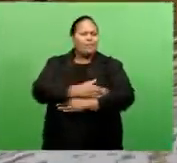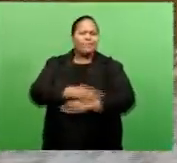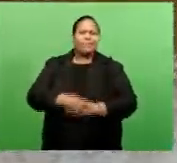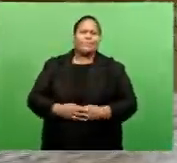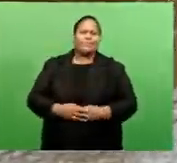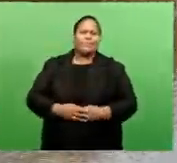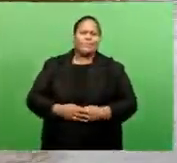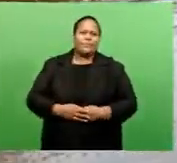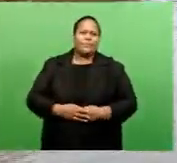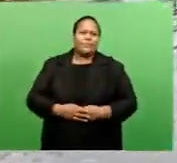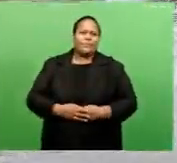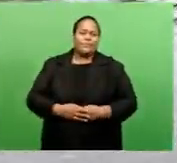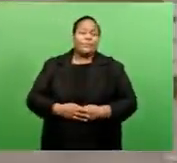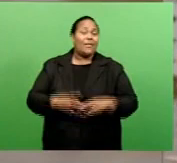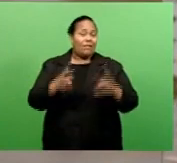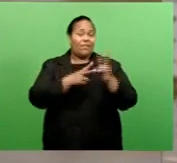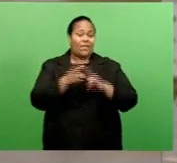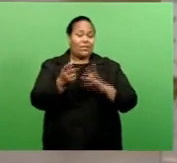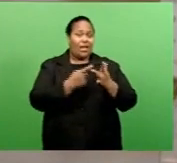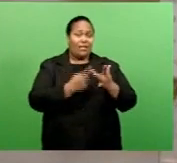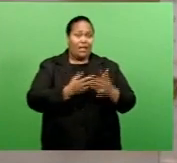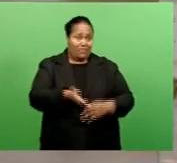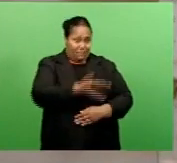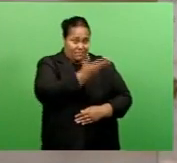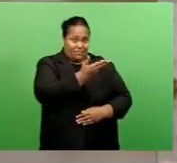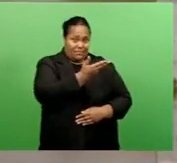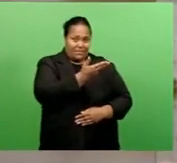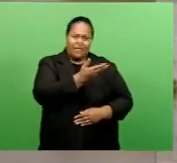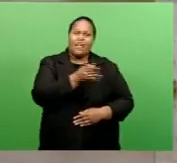Nalalawa village was also not spared, with more than 10